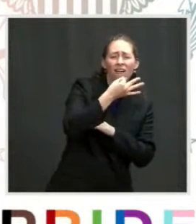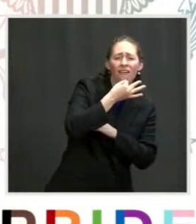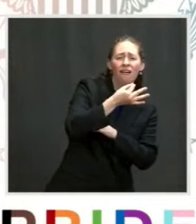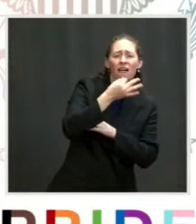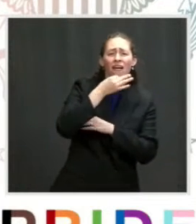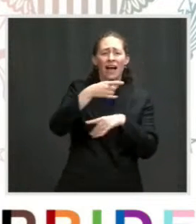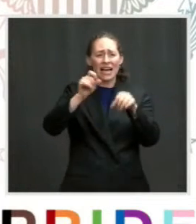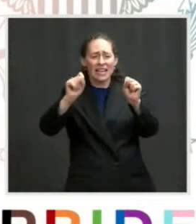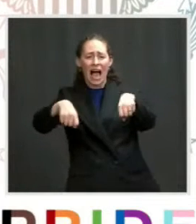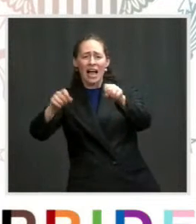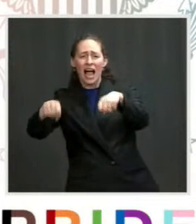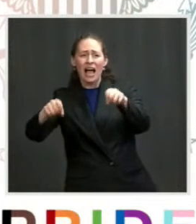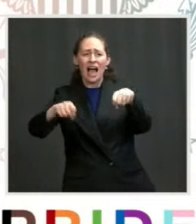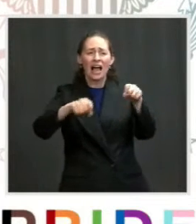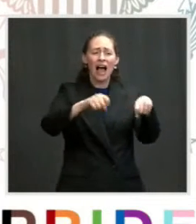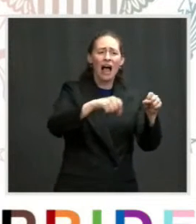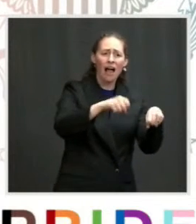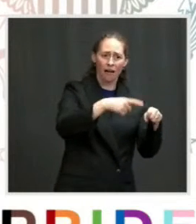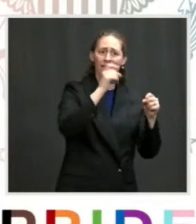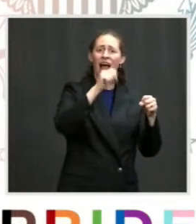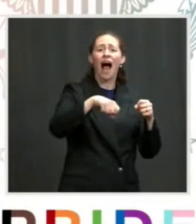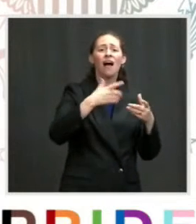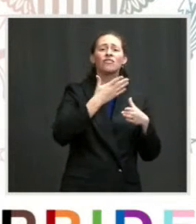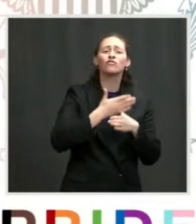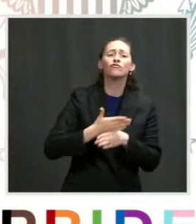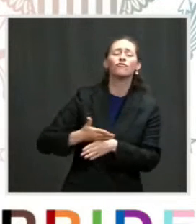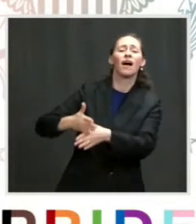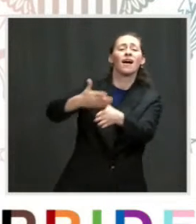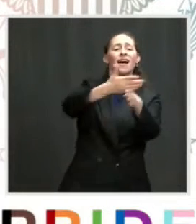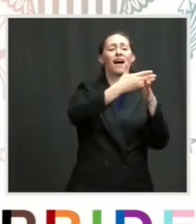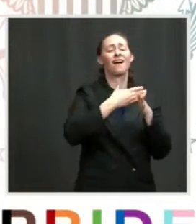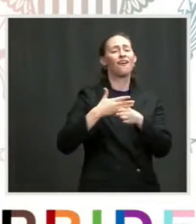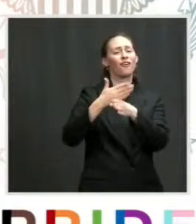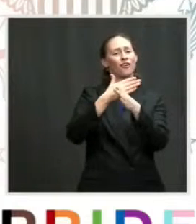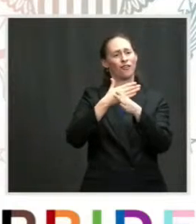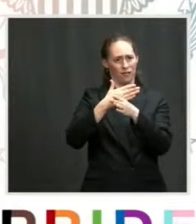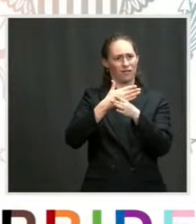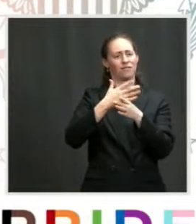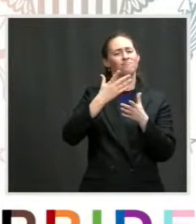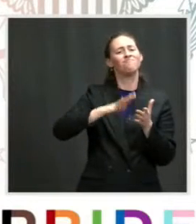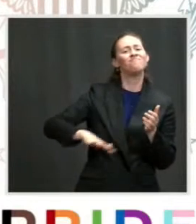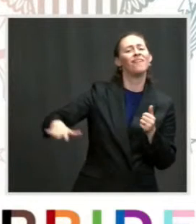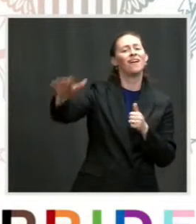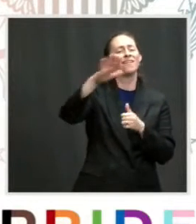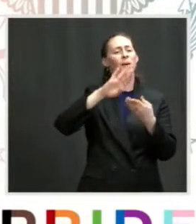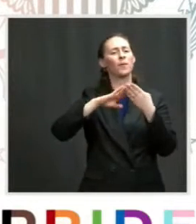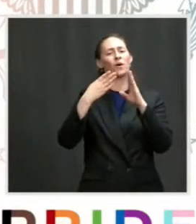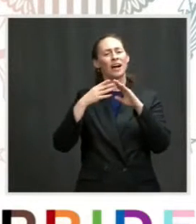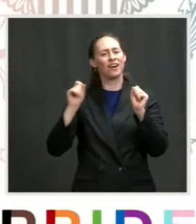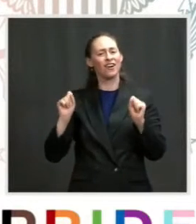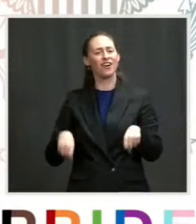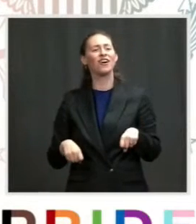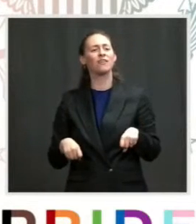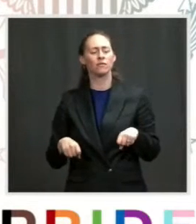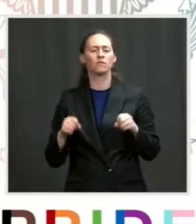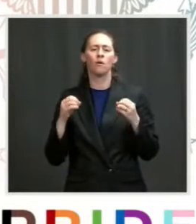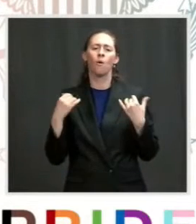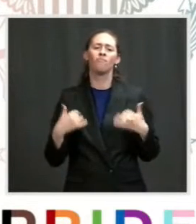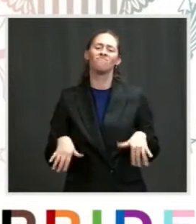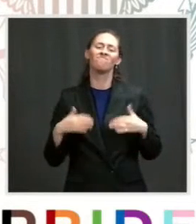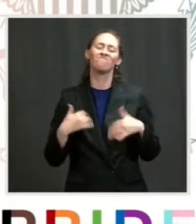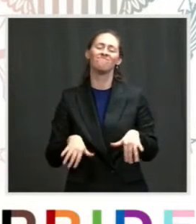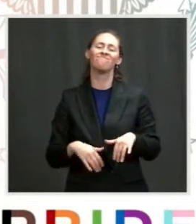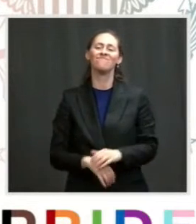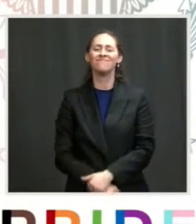can be unleashed by embracing the LGBT plus community, Q plus community. So I want to thank you